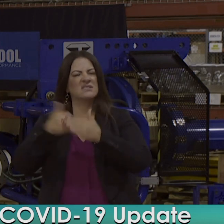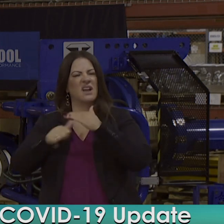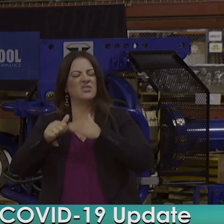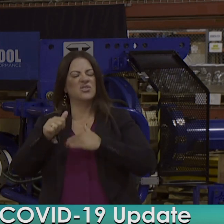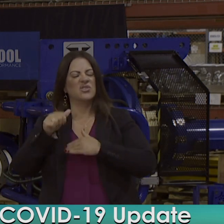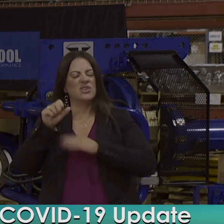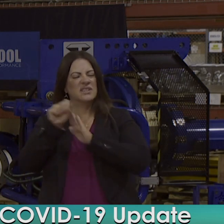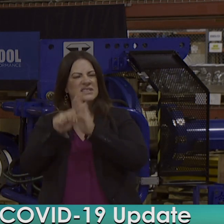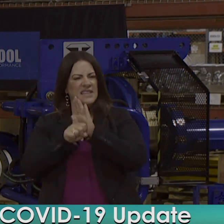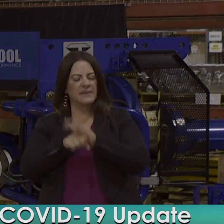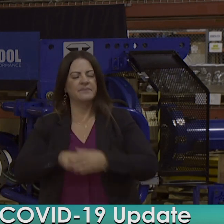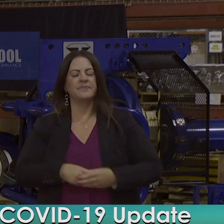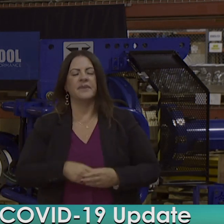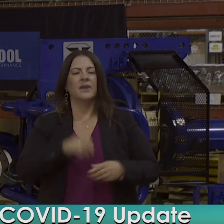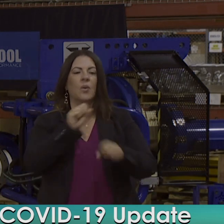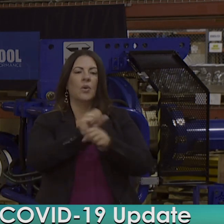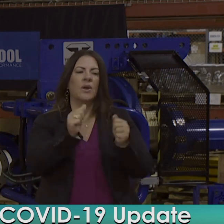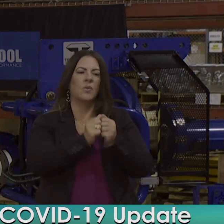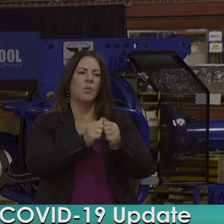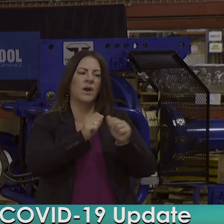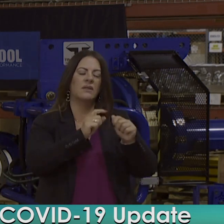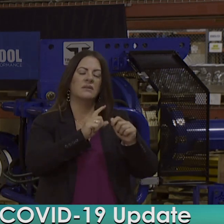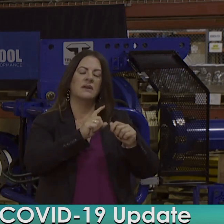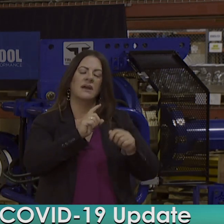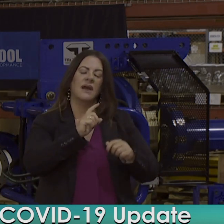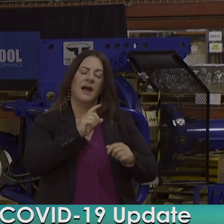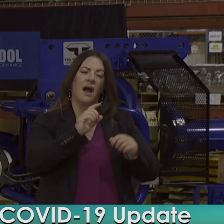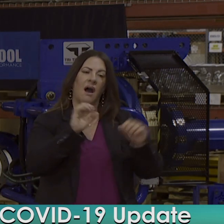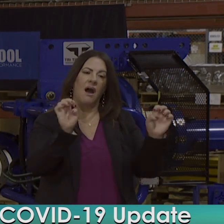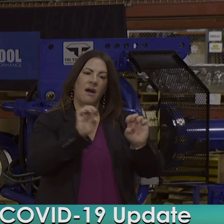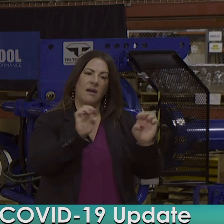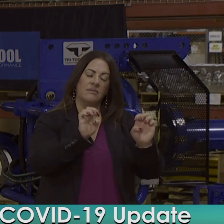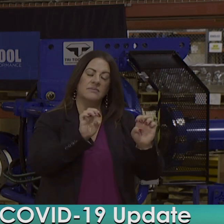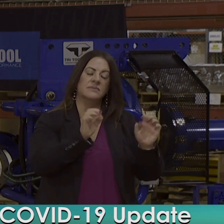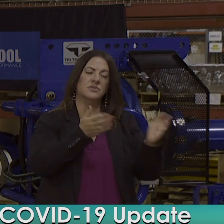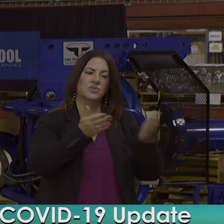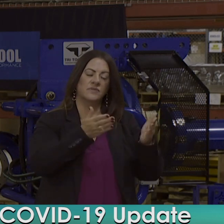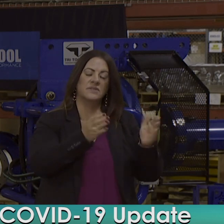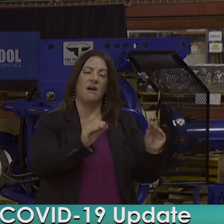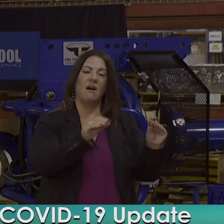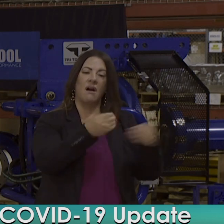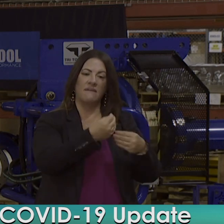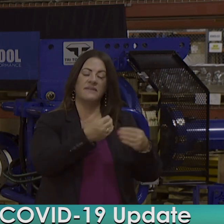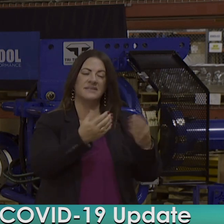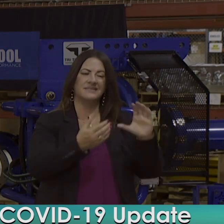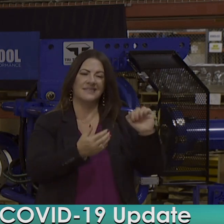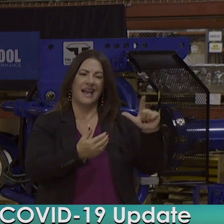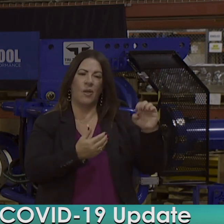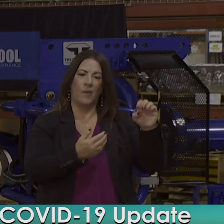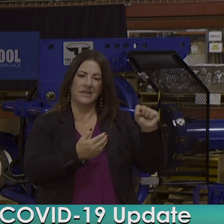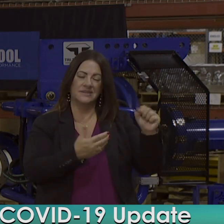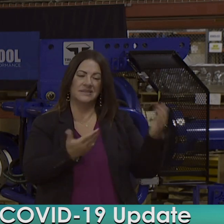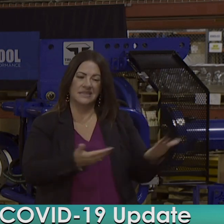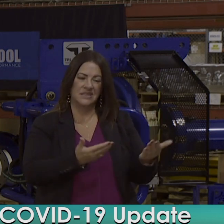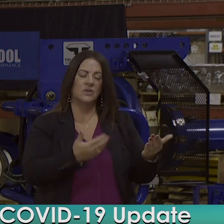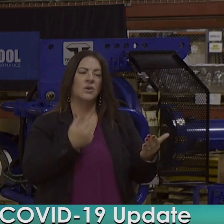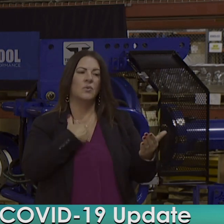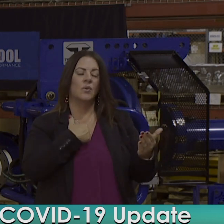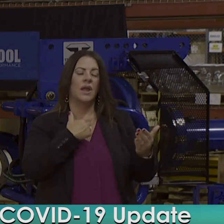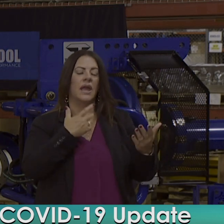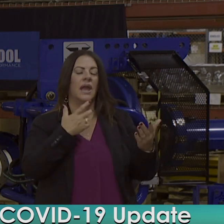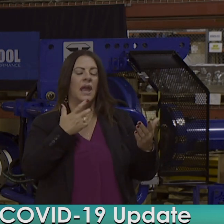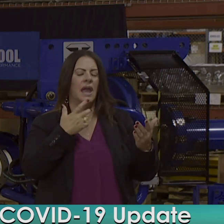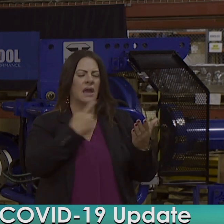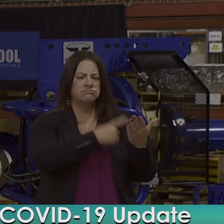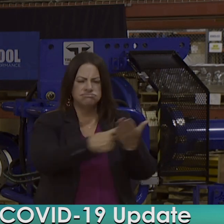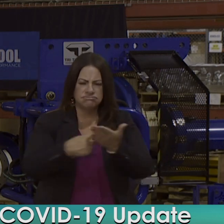with California's leadership at our Office of Emergency Services to really look at our supply chain needs and to look at